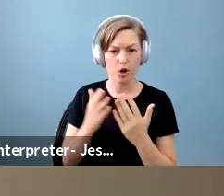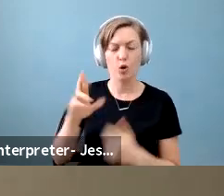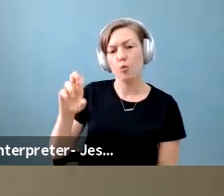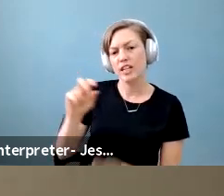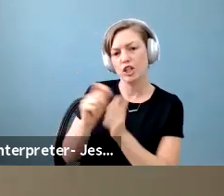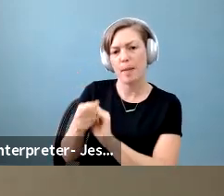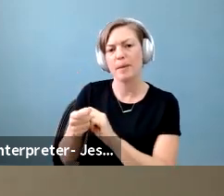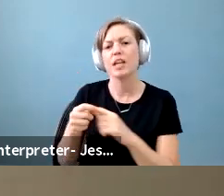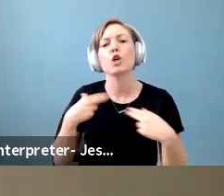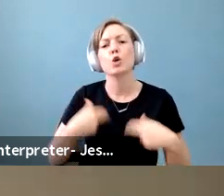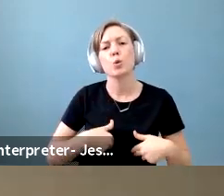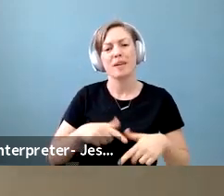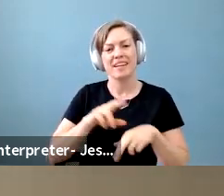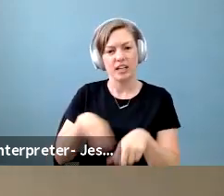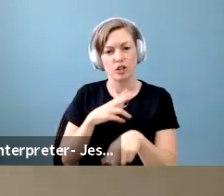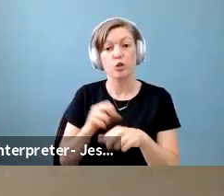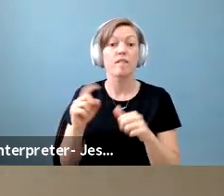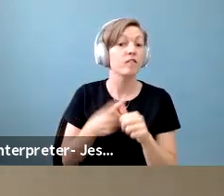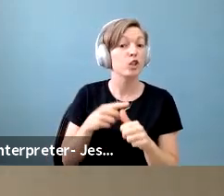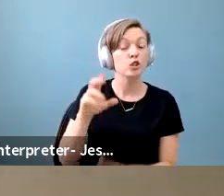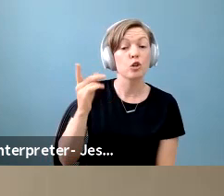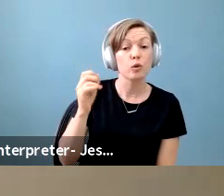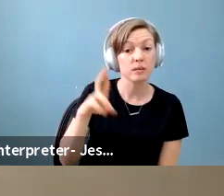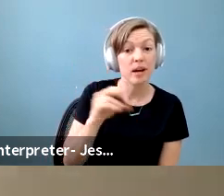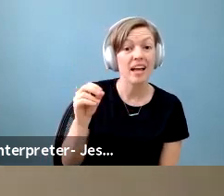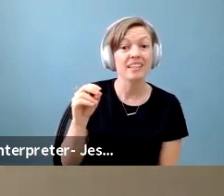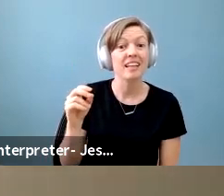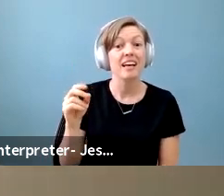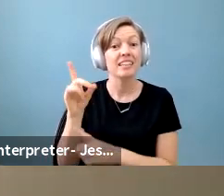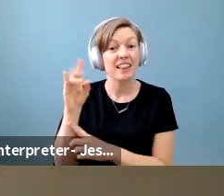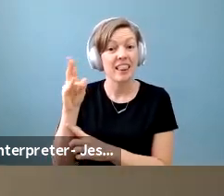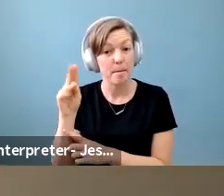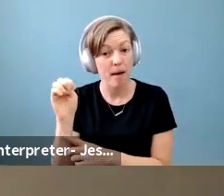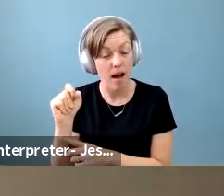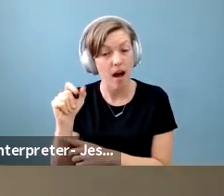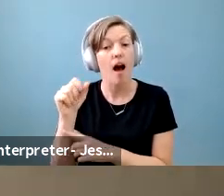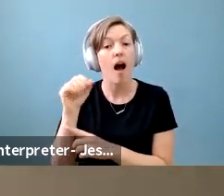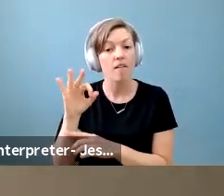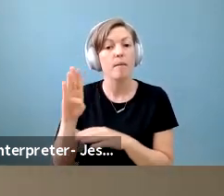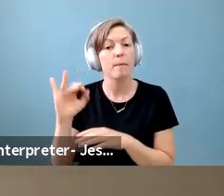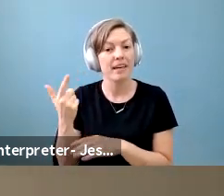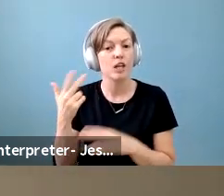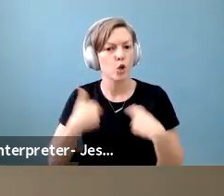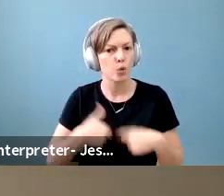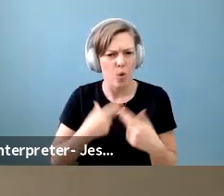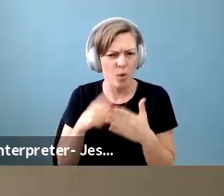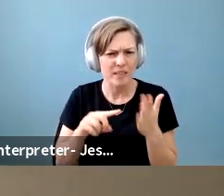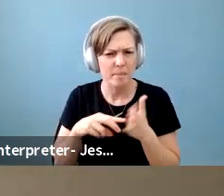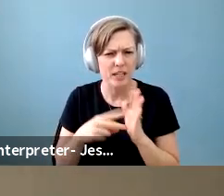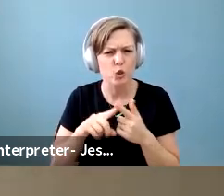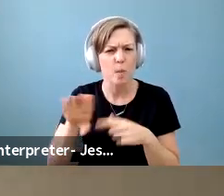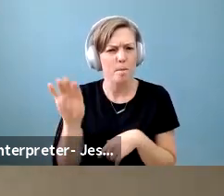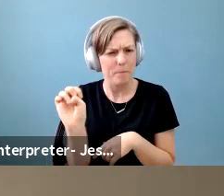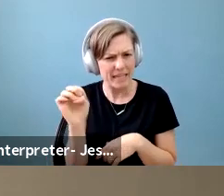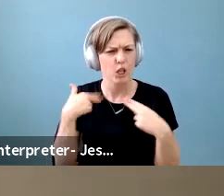Human Nature. So first, CRISPR and the dilemma of being human. So we need to talk about, what does it mean to be human? What